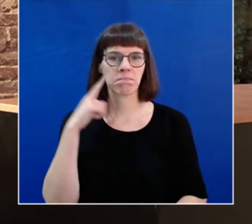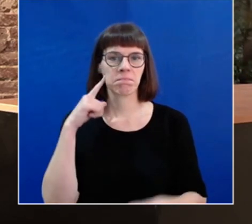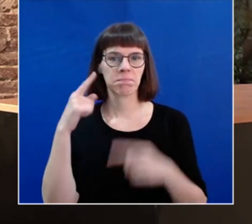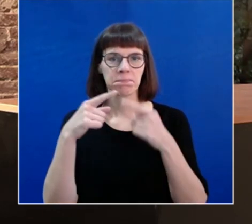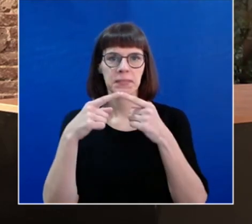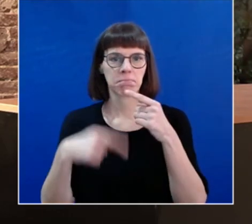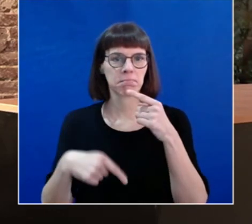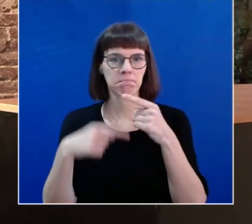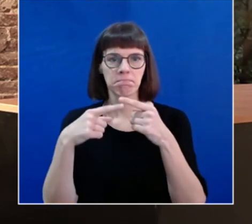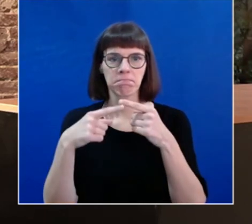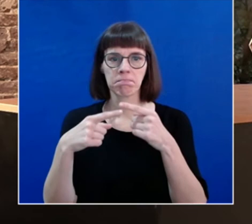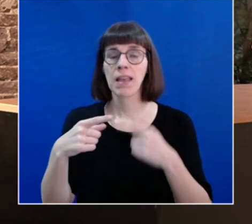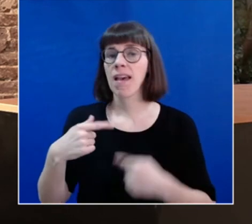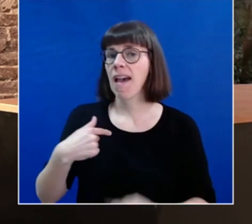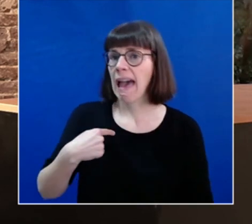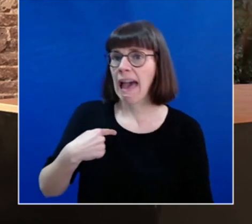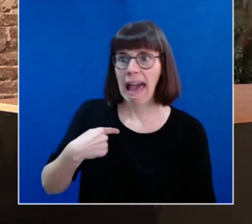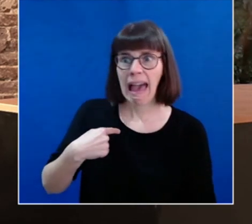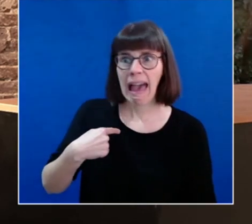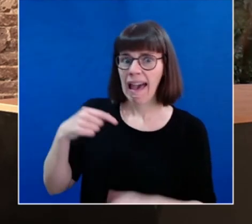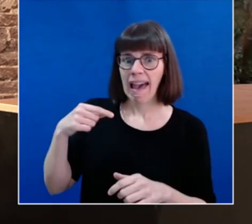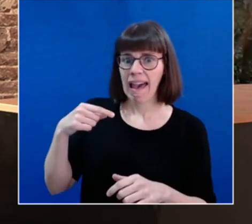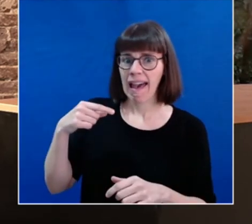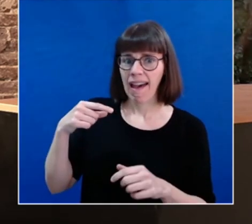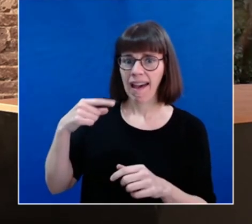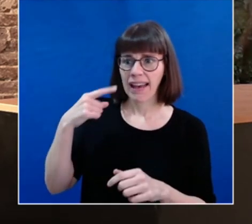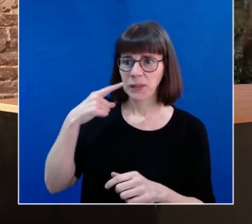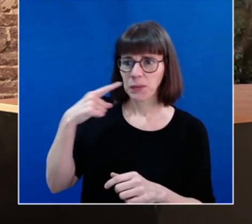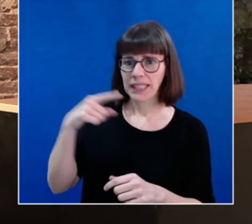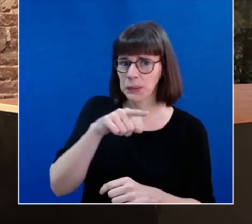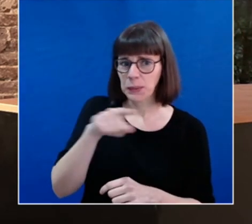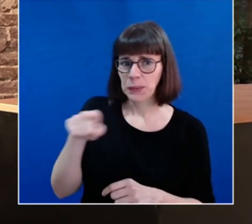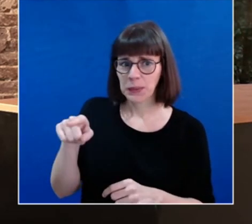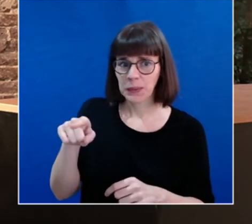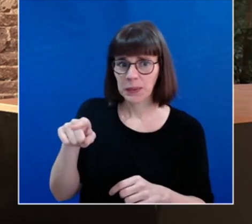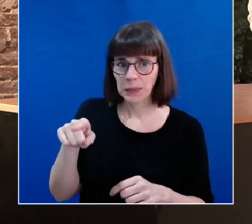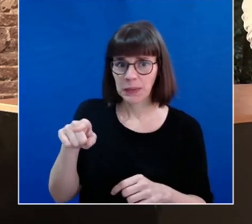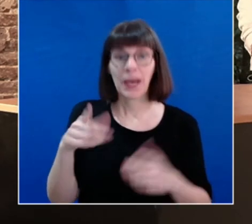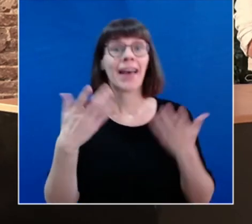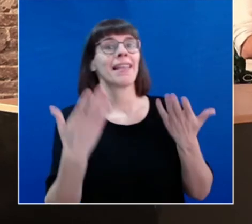I still don't hear you. You still don't hear me? Oh, now. Oh,